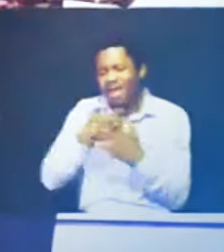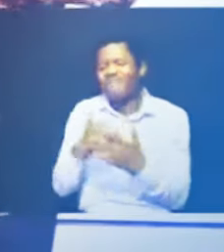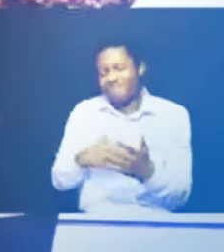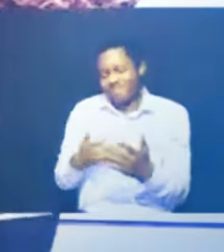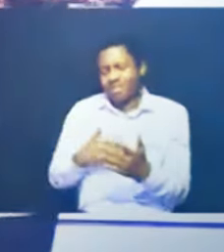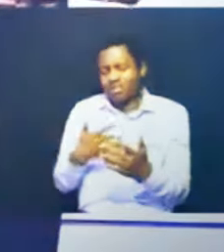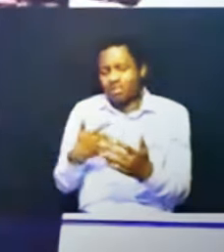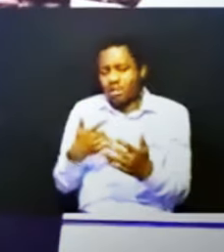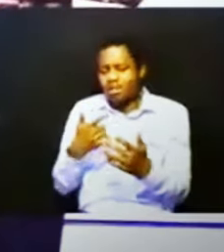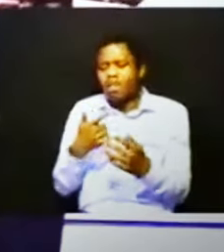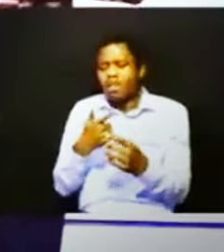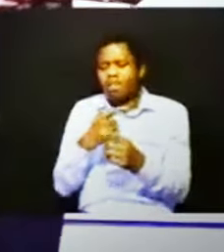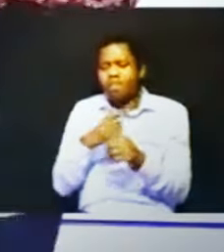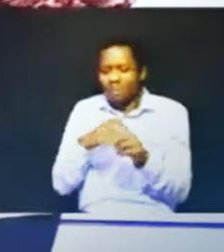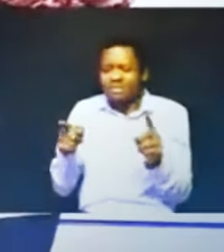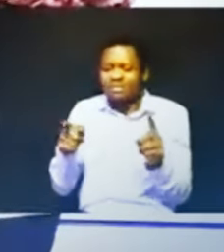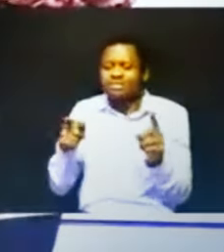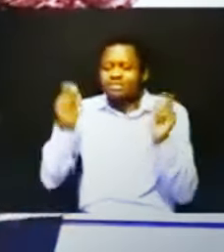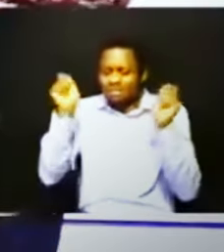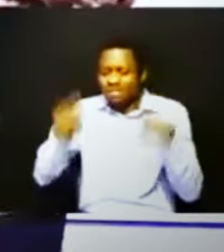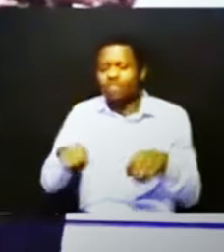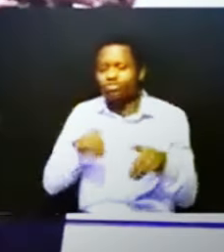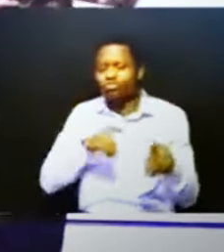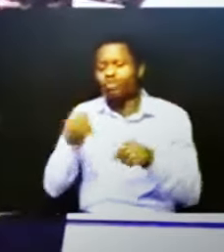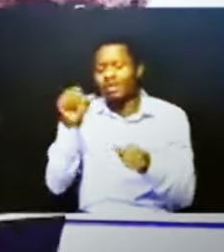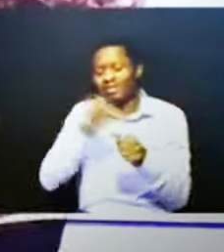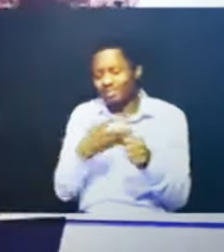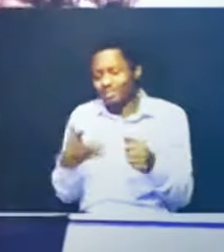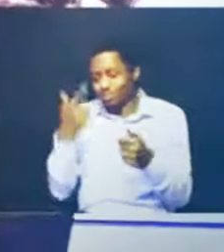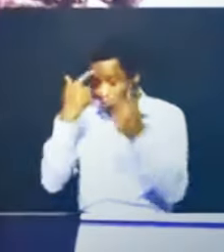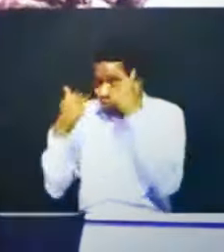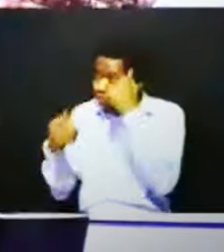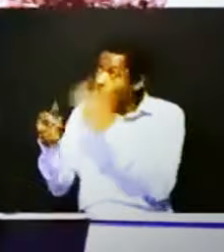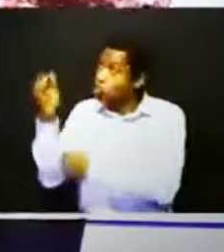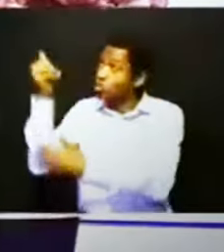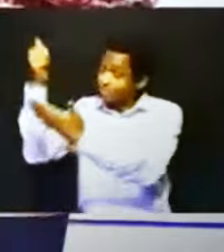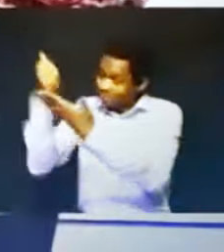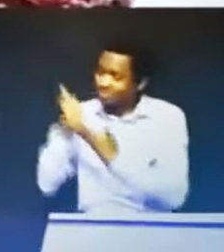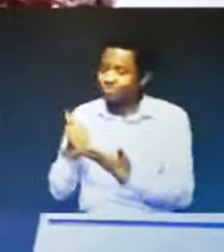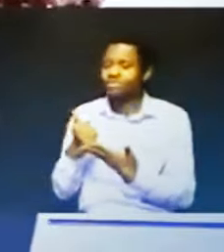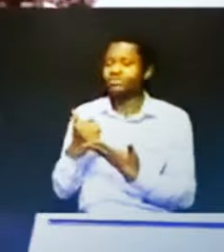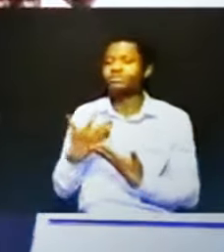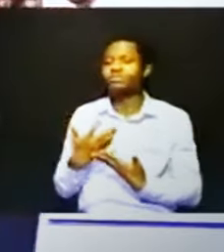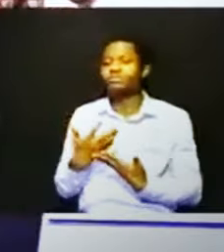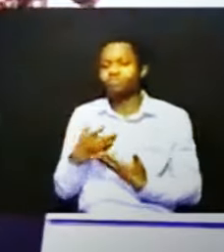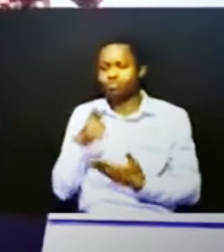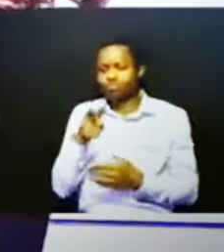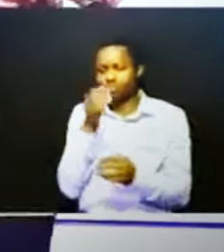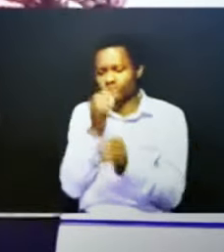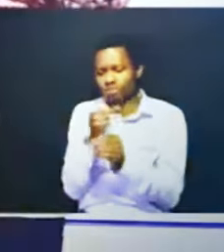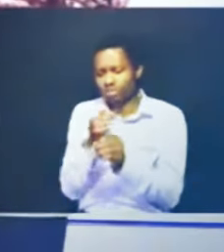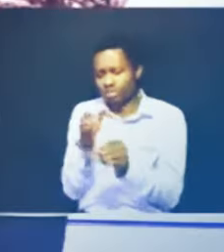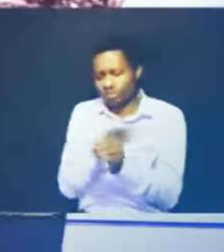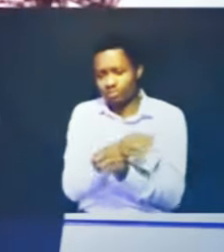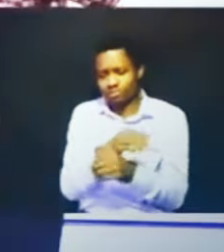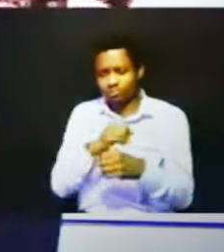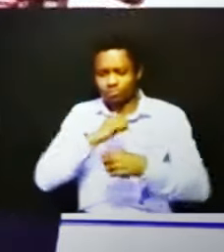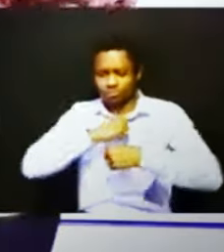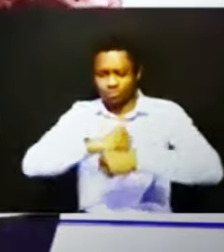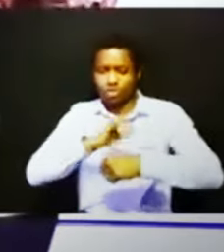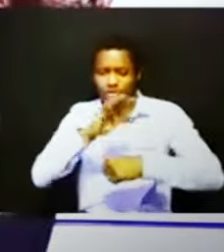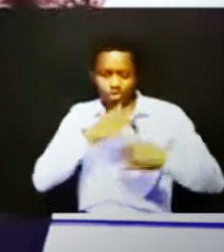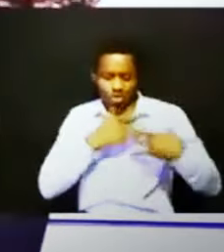akonkosem ani hia die metumi ade nyina ye die ohyemeden no emu. Be careful. Guard your